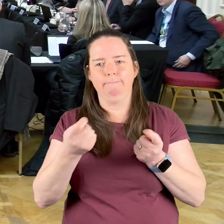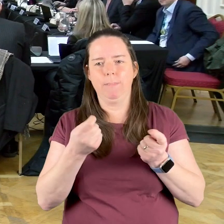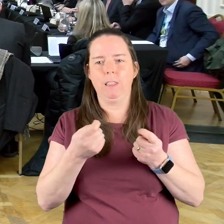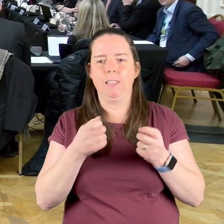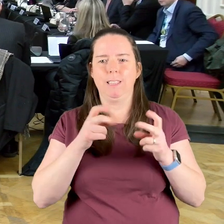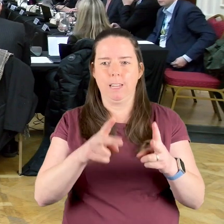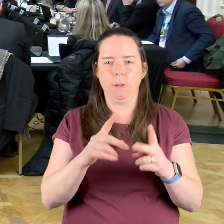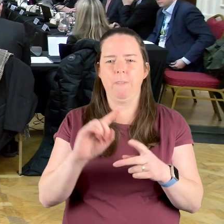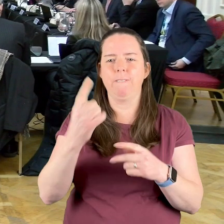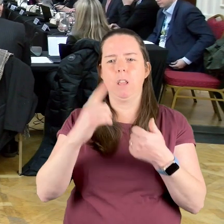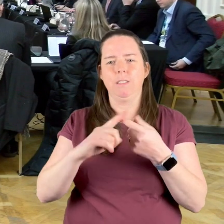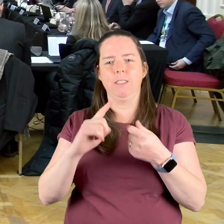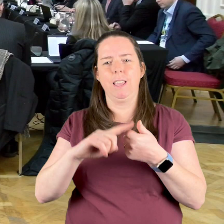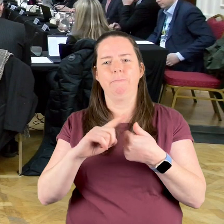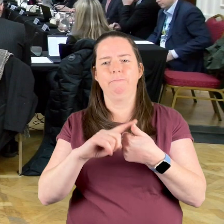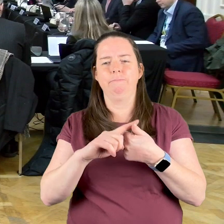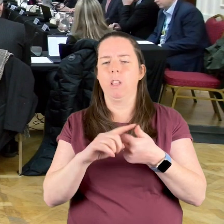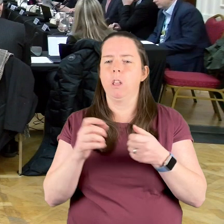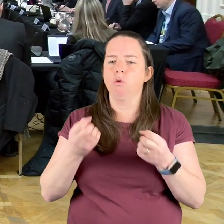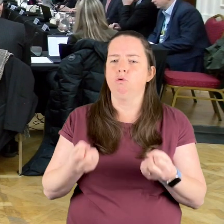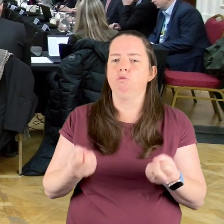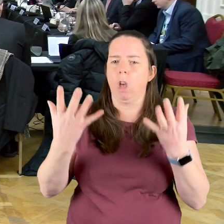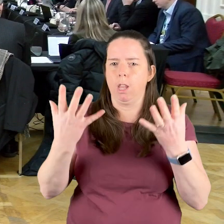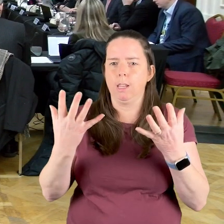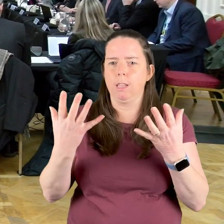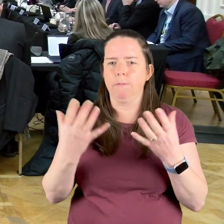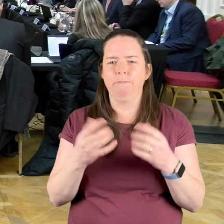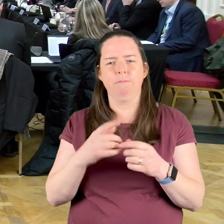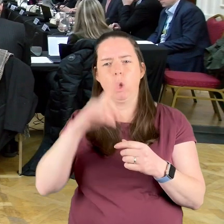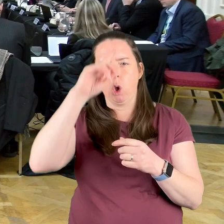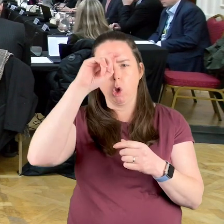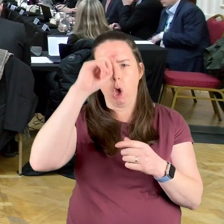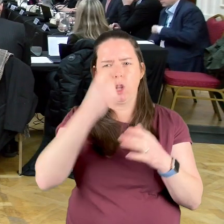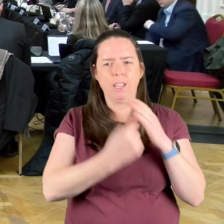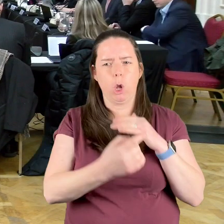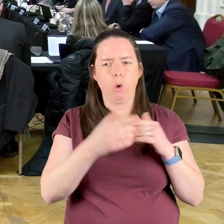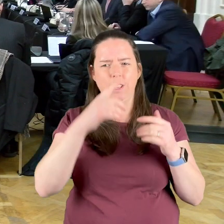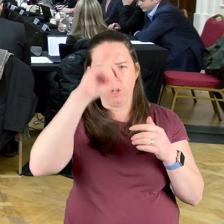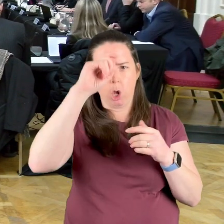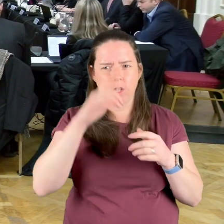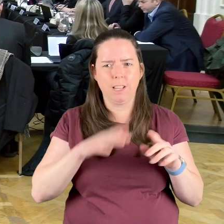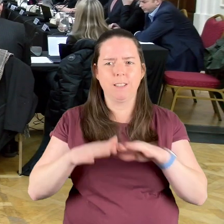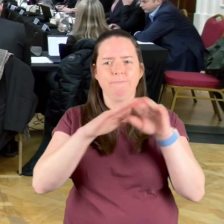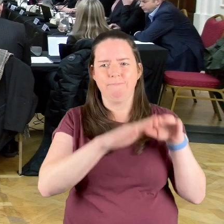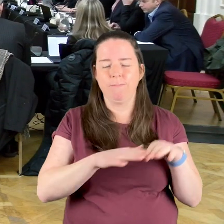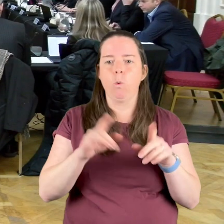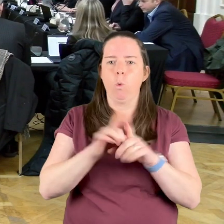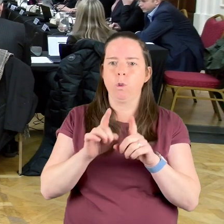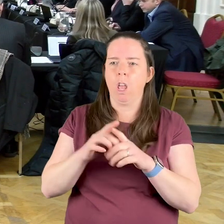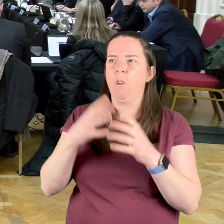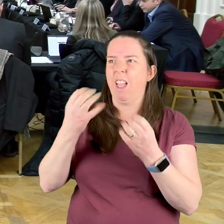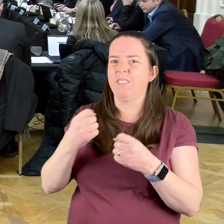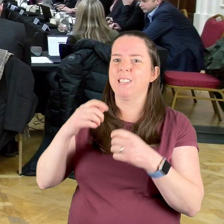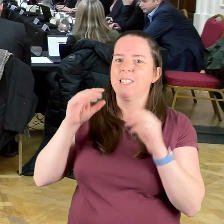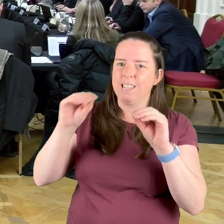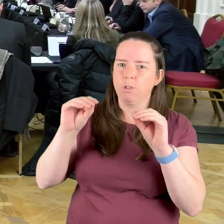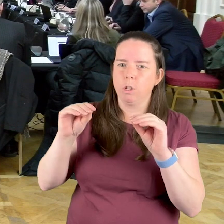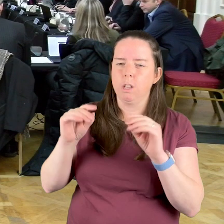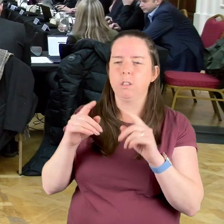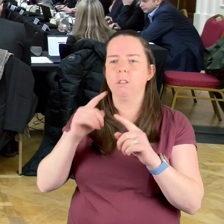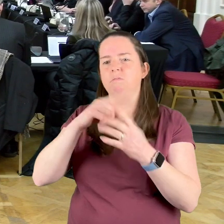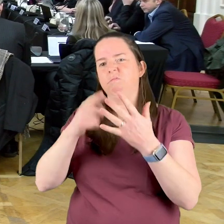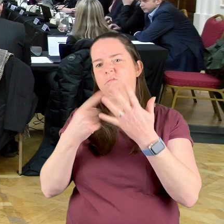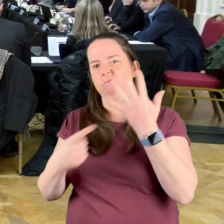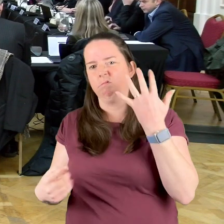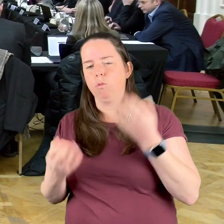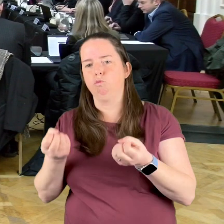The first thing is around the strike, and it's not just nurses across the whole piece. And we're going to have teachers and so on going on strike